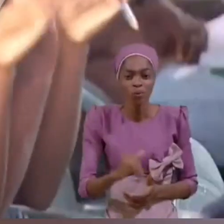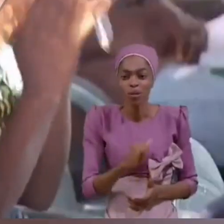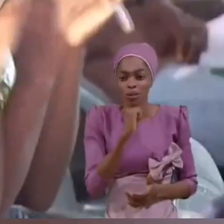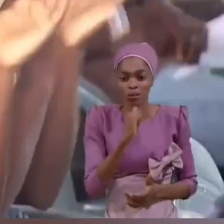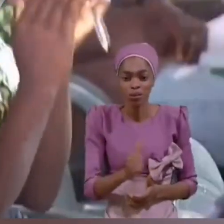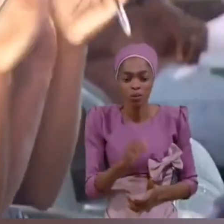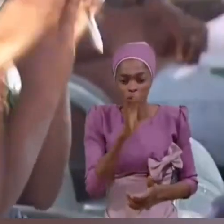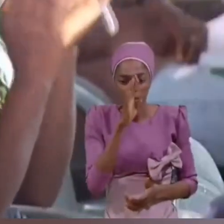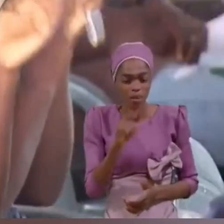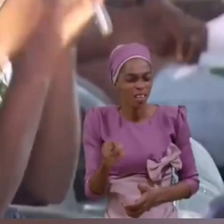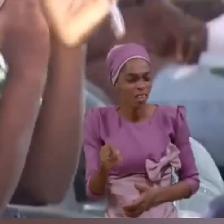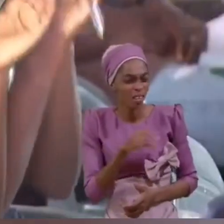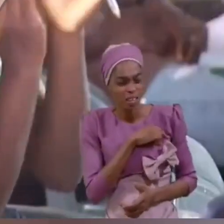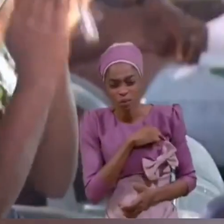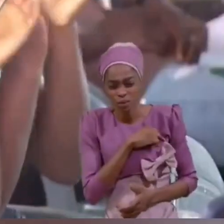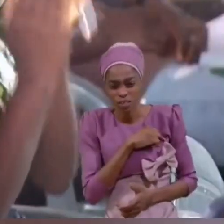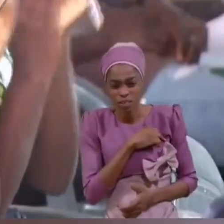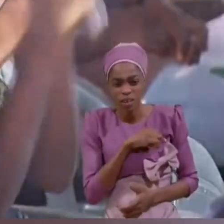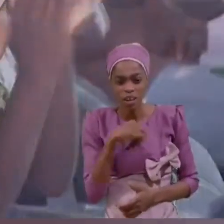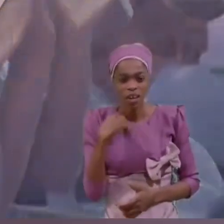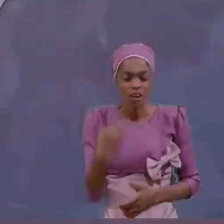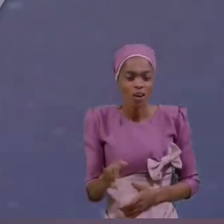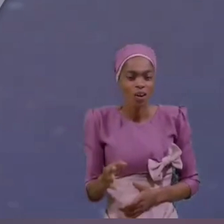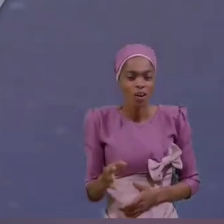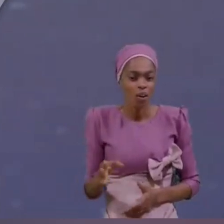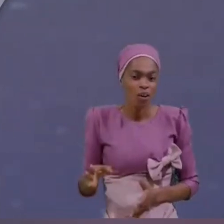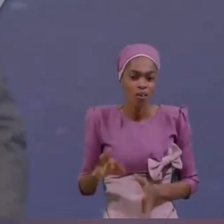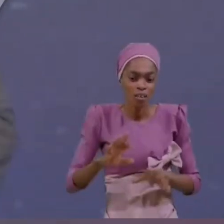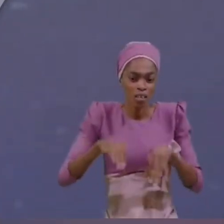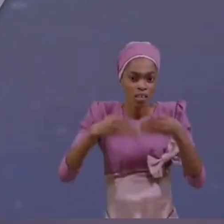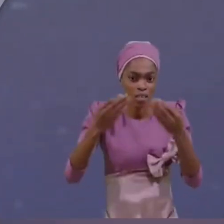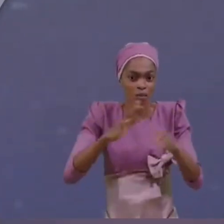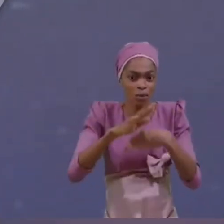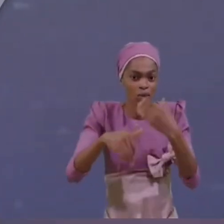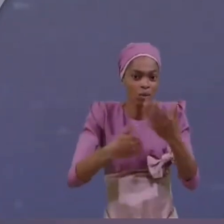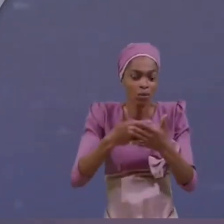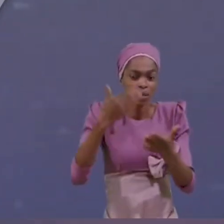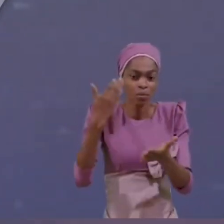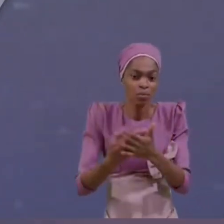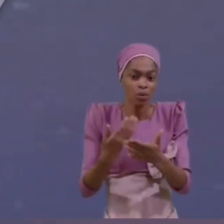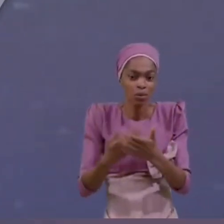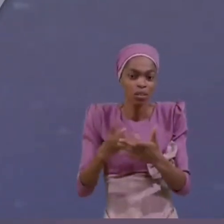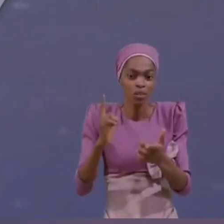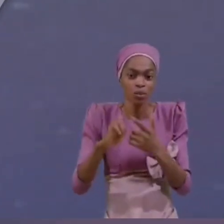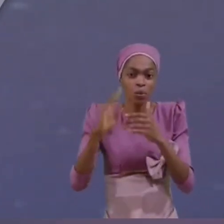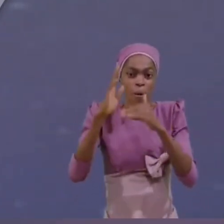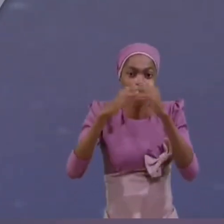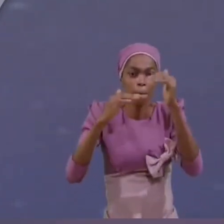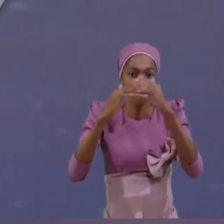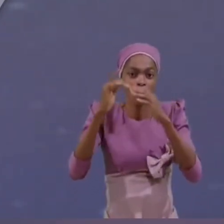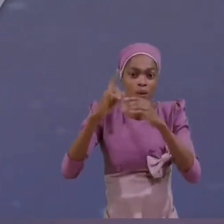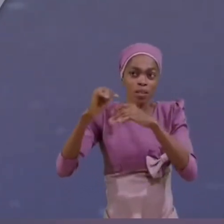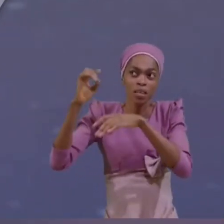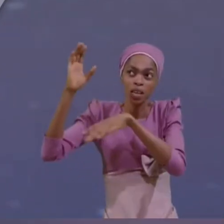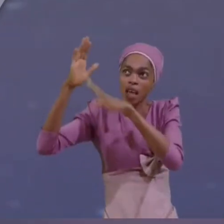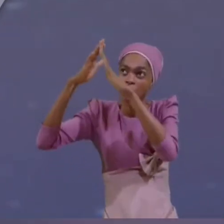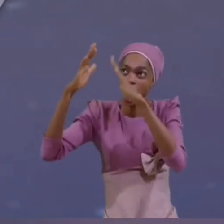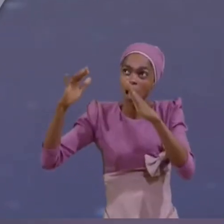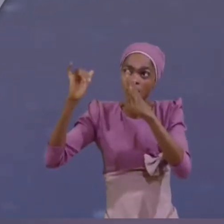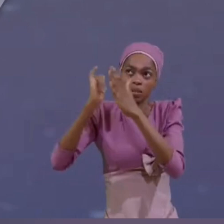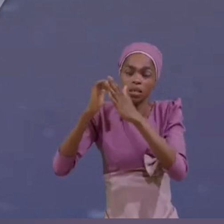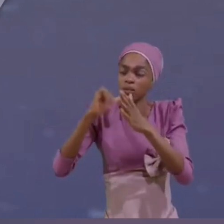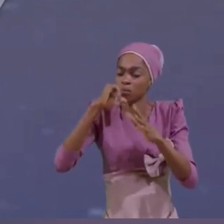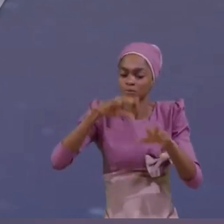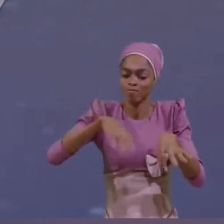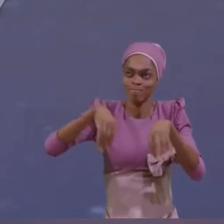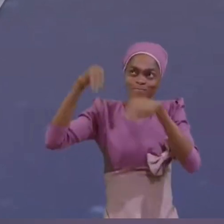guilty of giving all the money to a building that will not be raptured